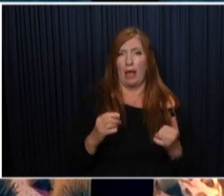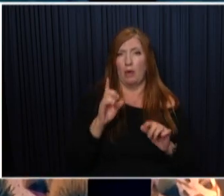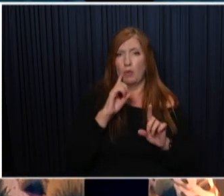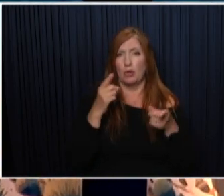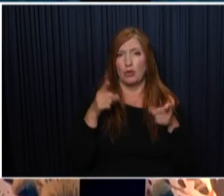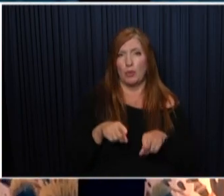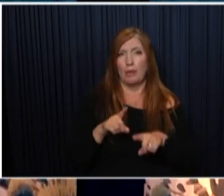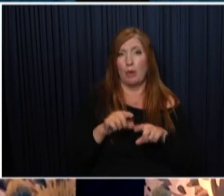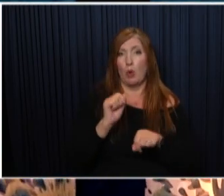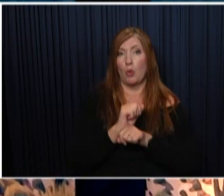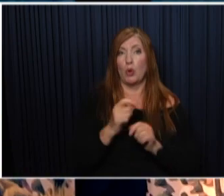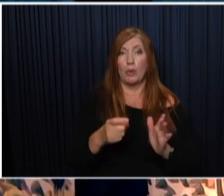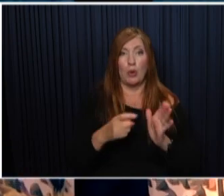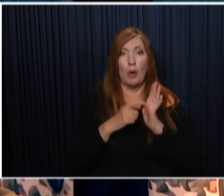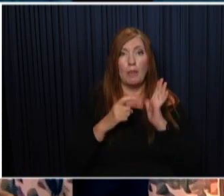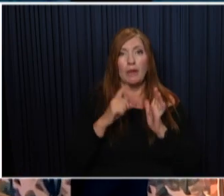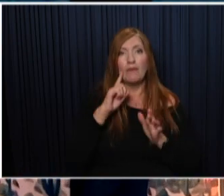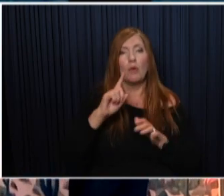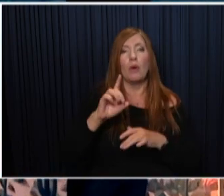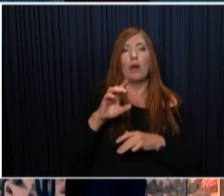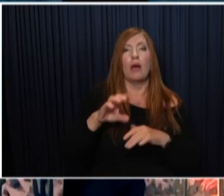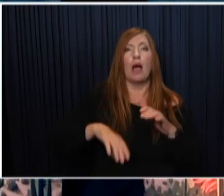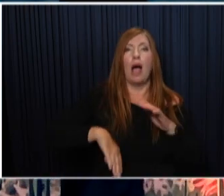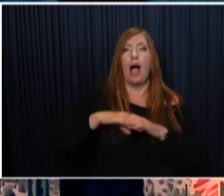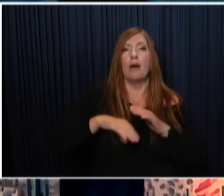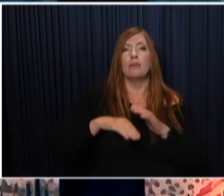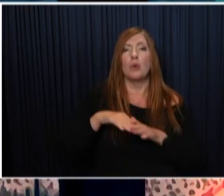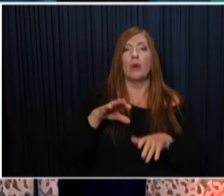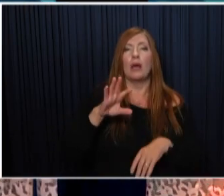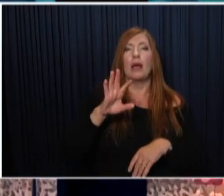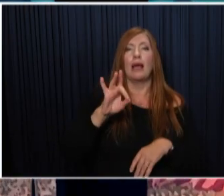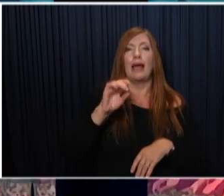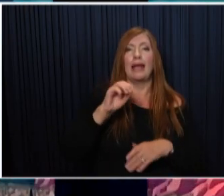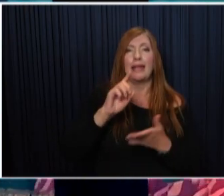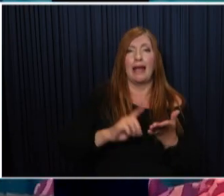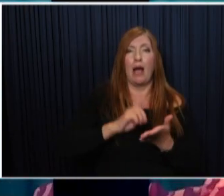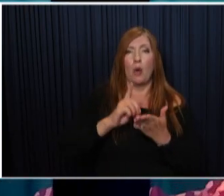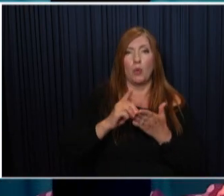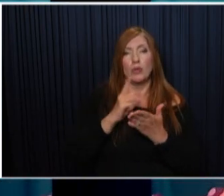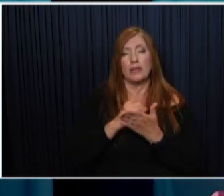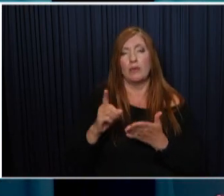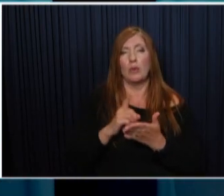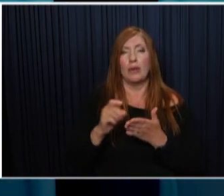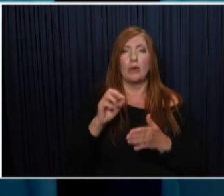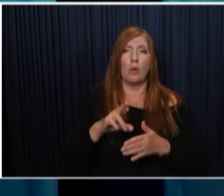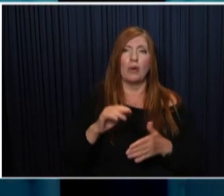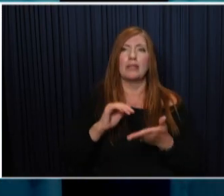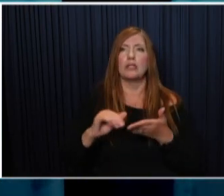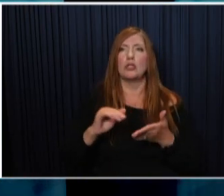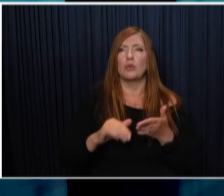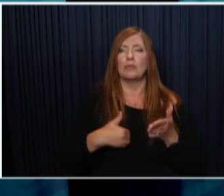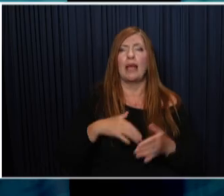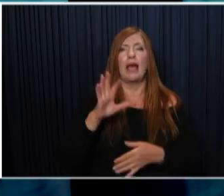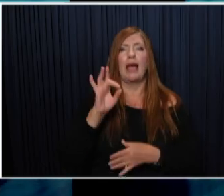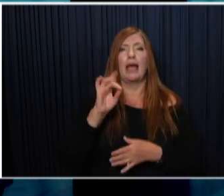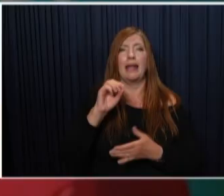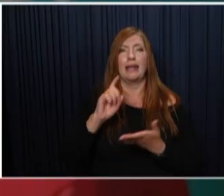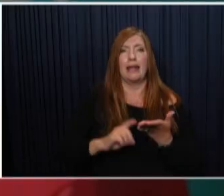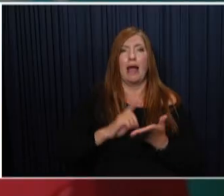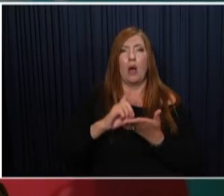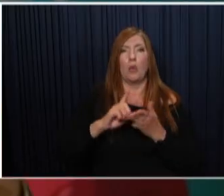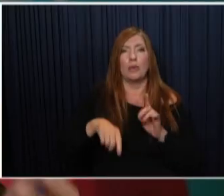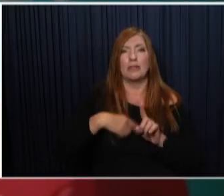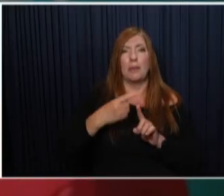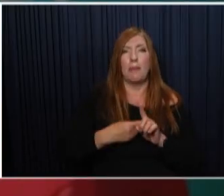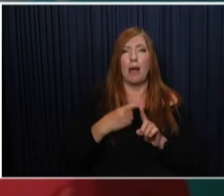work requirement is for 80 up to, you need 80 hours a week, or 80 hours a month